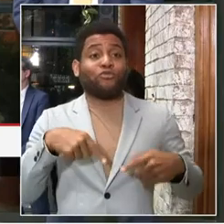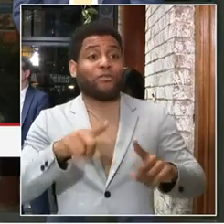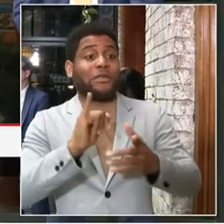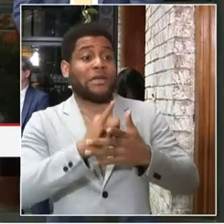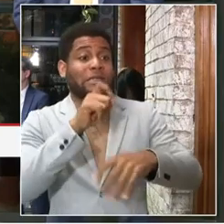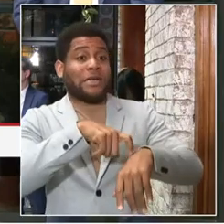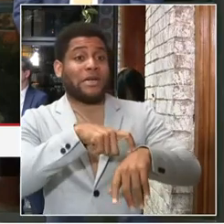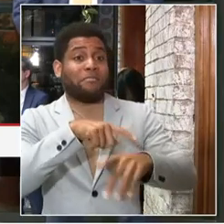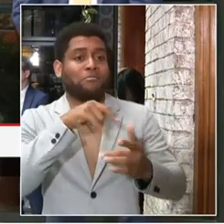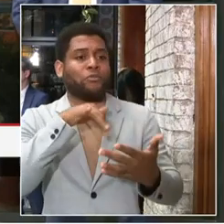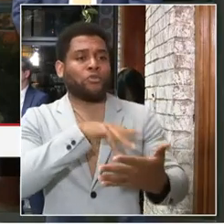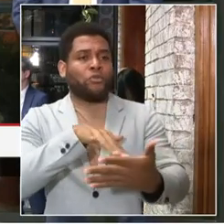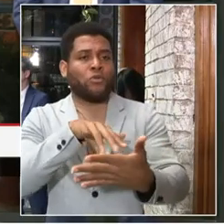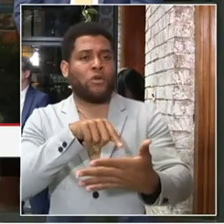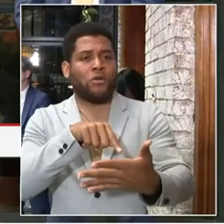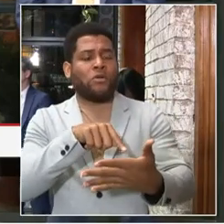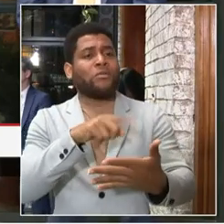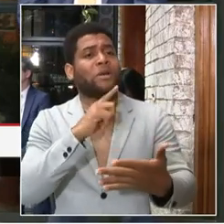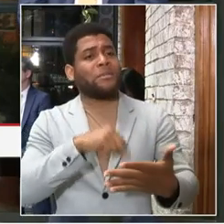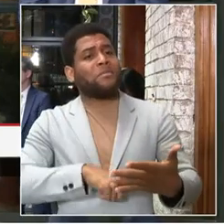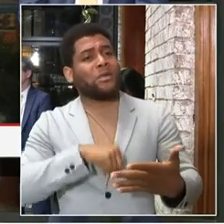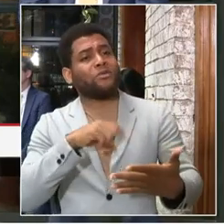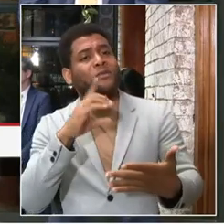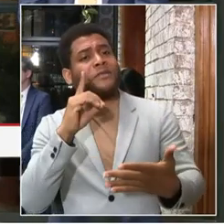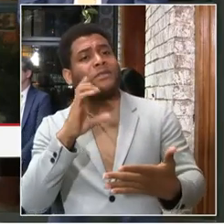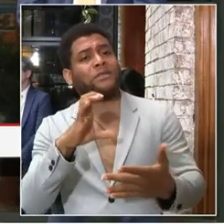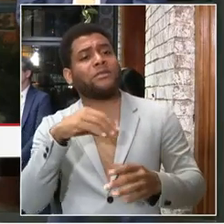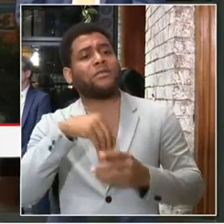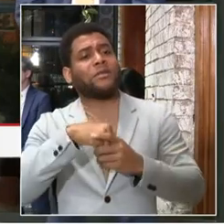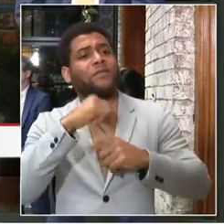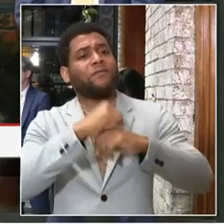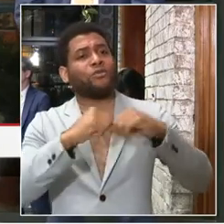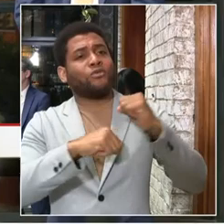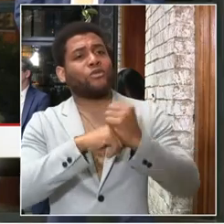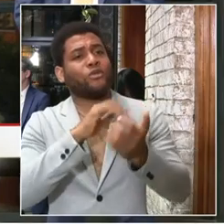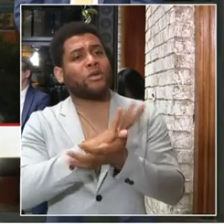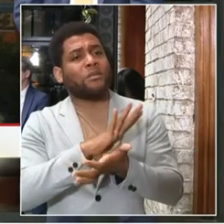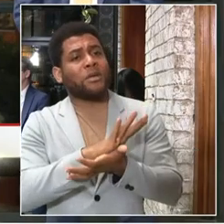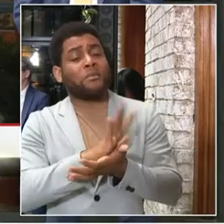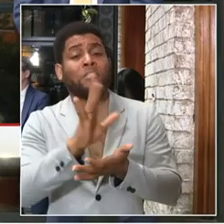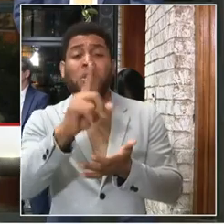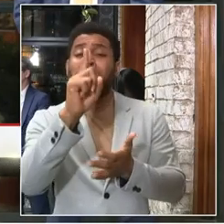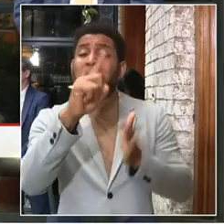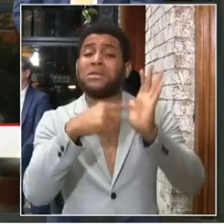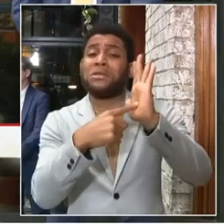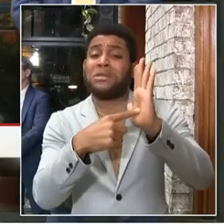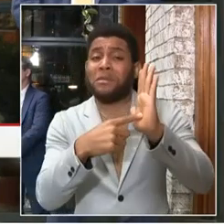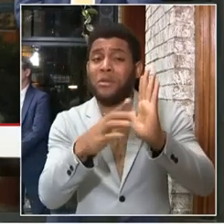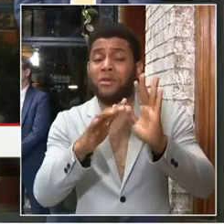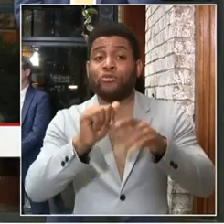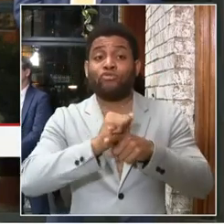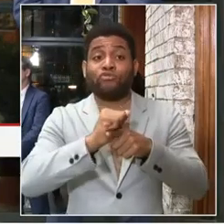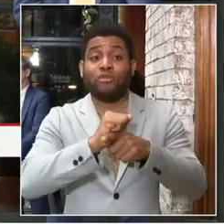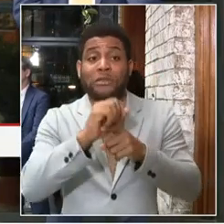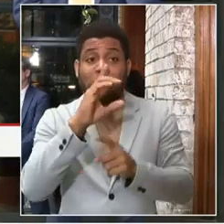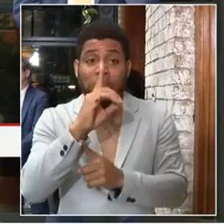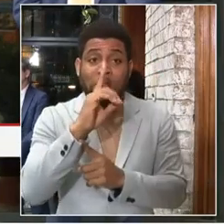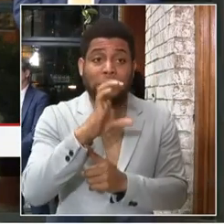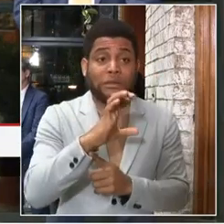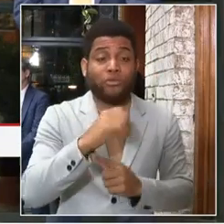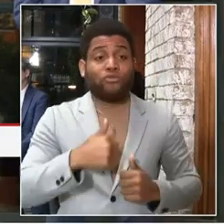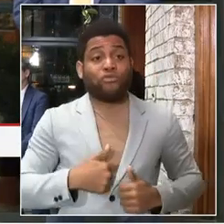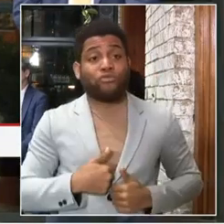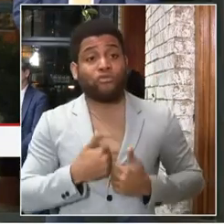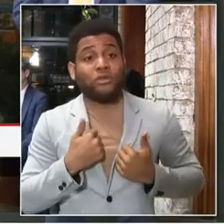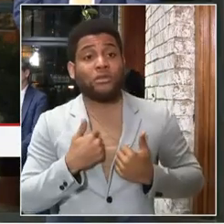very proud of our DC Infrastructure Academy, for example, that trains DC residents for good paying